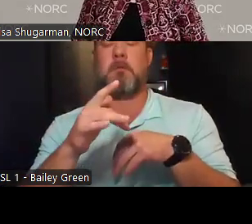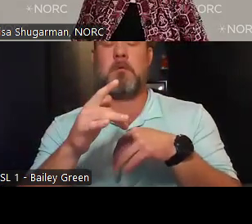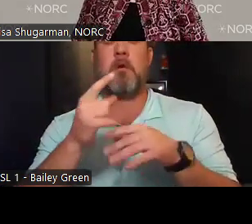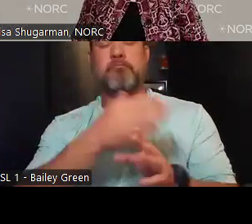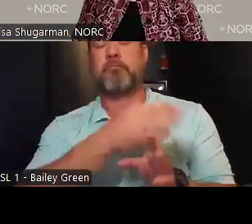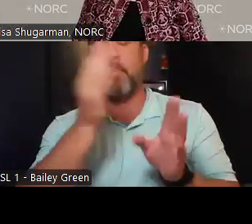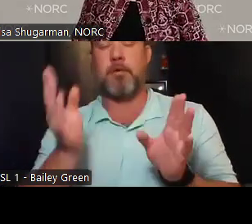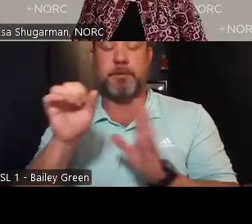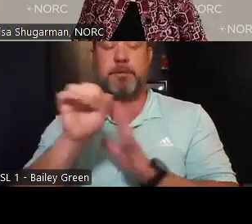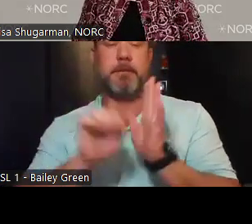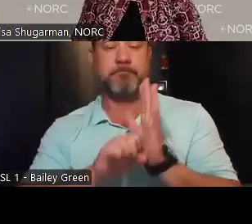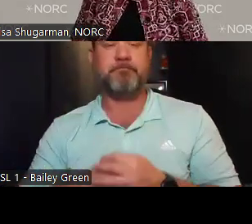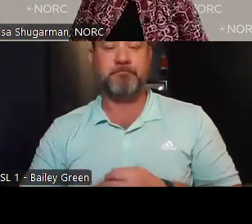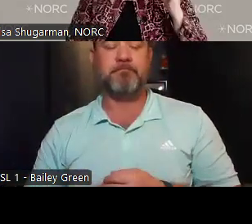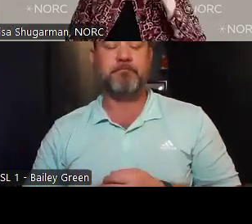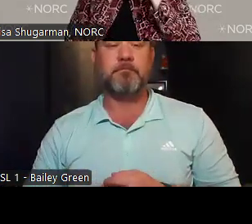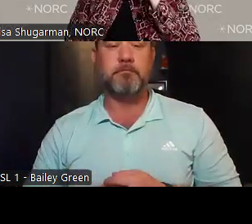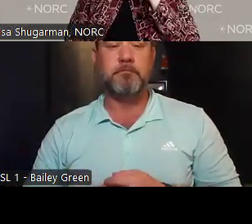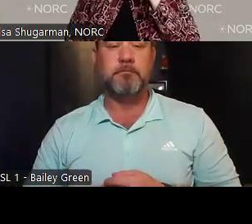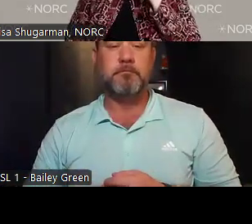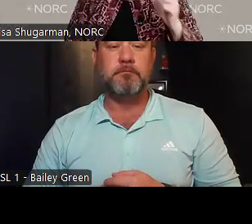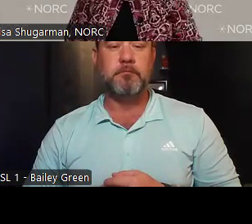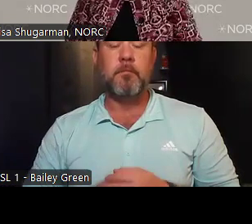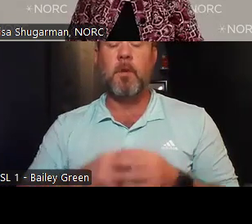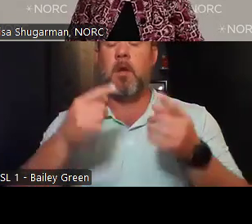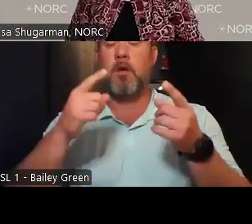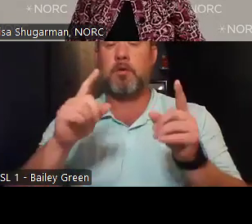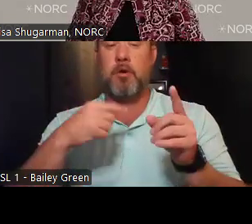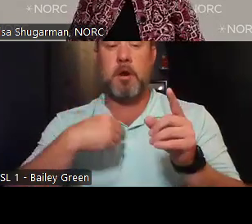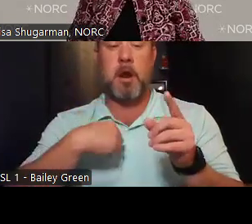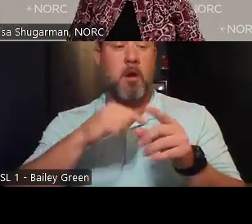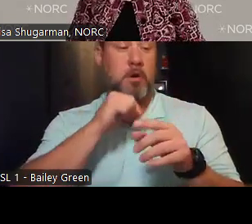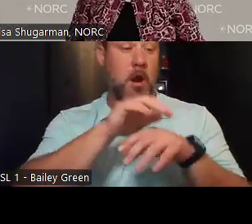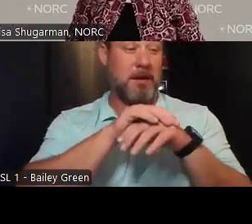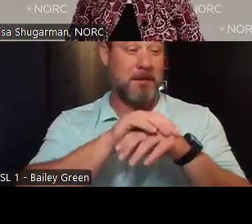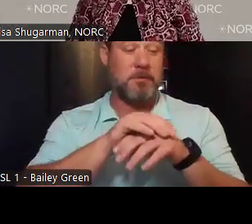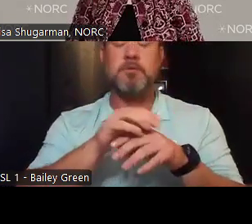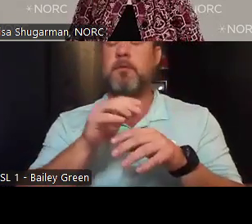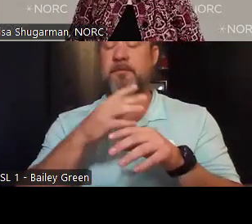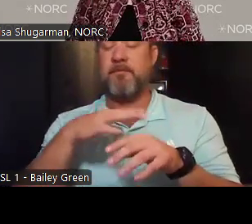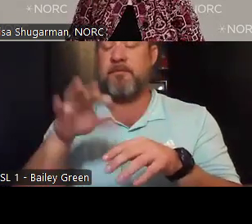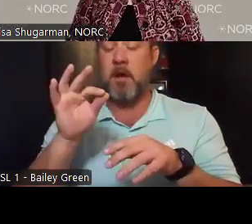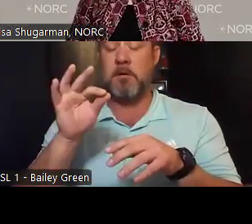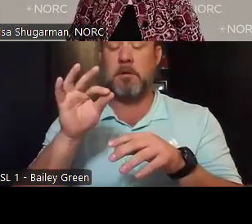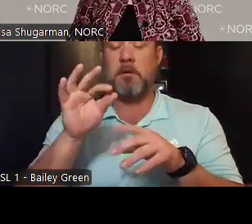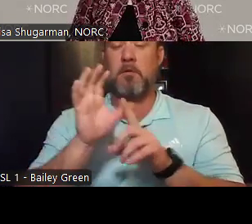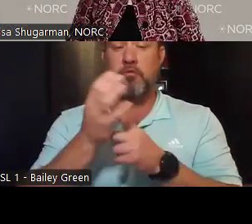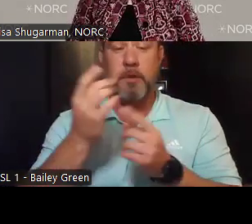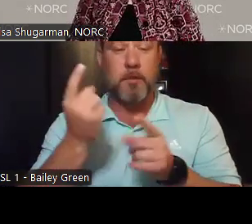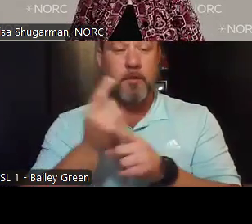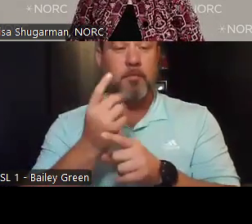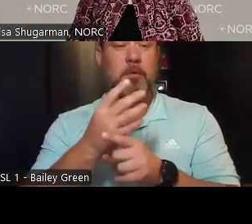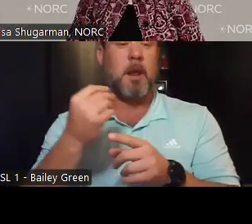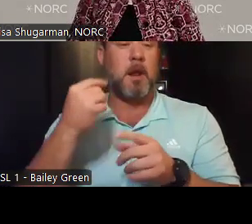well. In our non-English sessions, finding linguistically and culturally appropriate providers was also brought